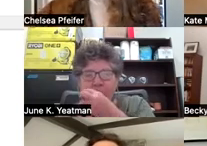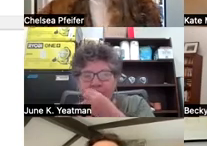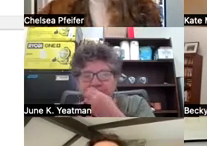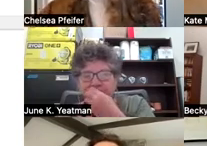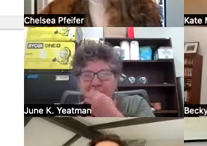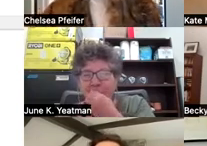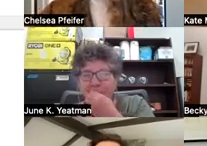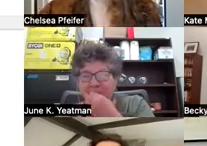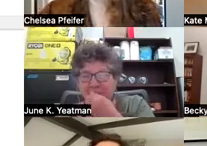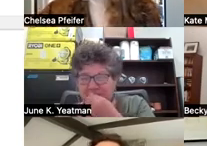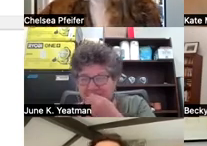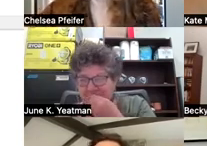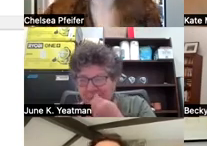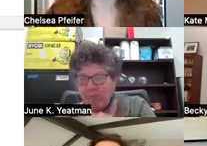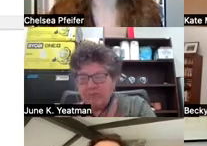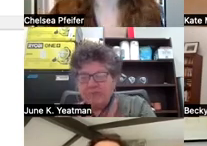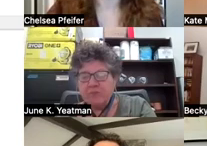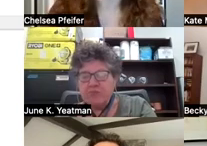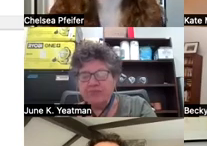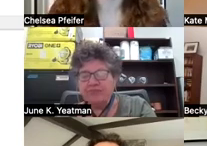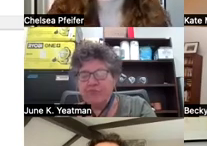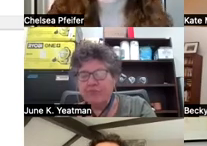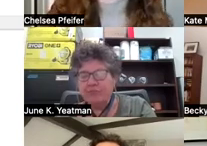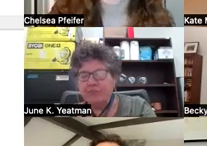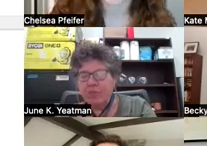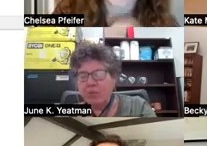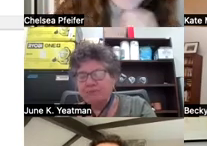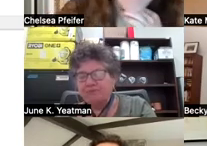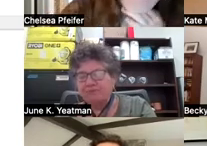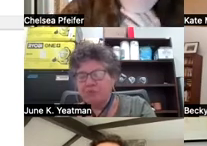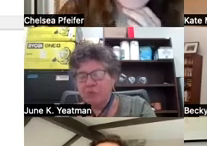That's why I didn't say anything, Megan. I was waiting for someone else, but I guess, go ahead.